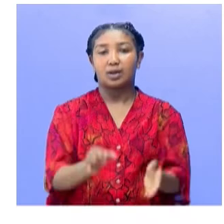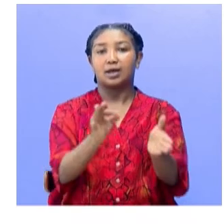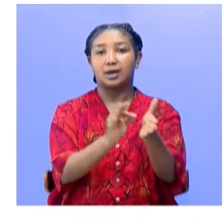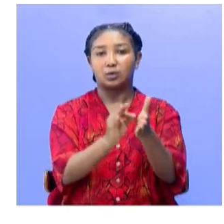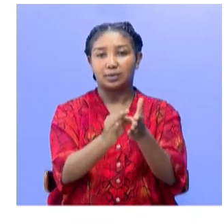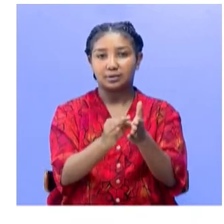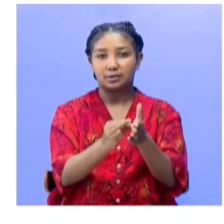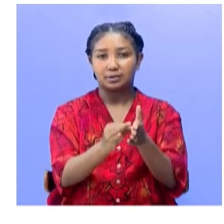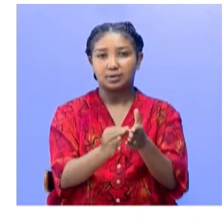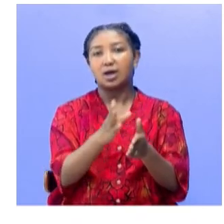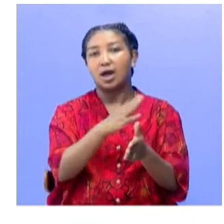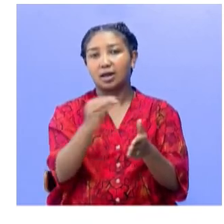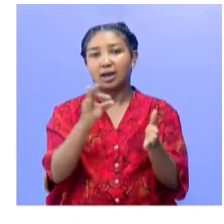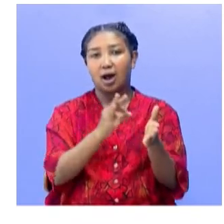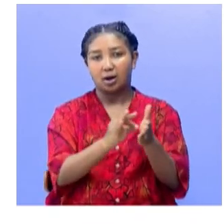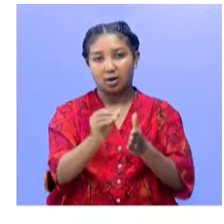countable